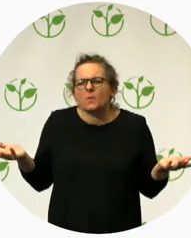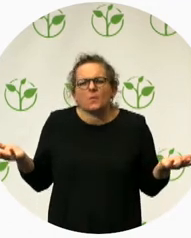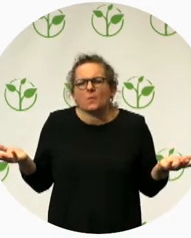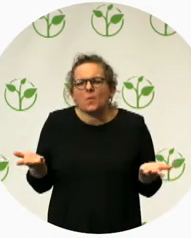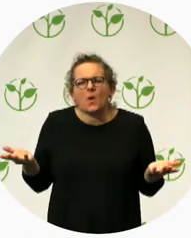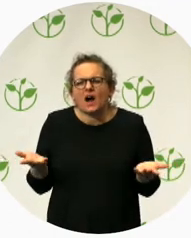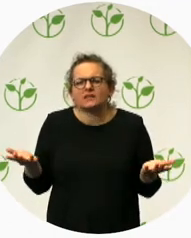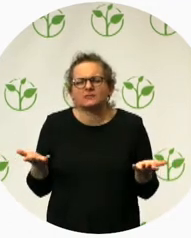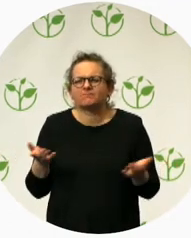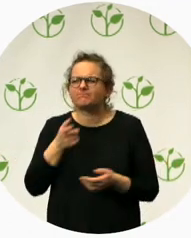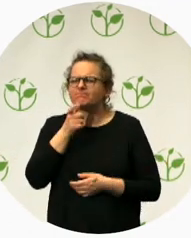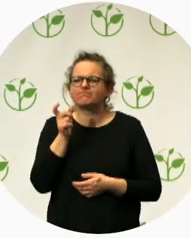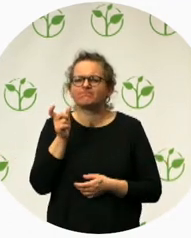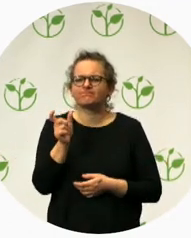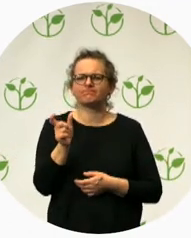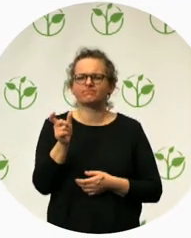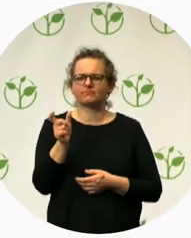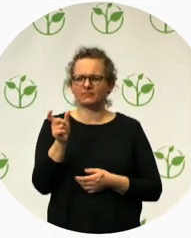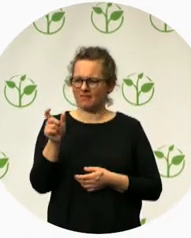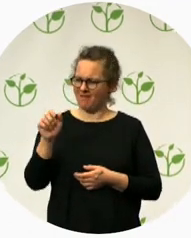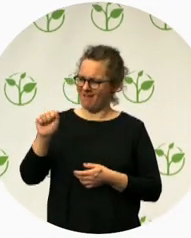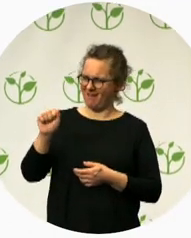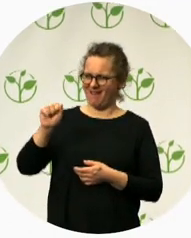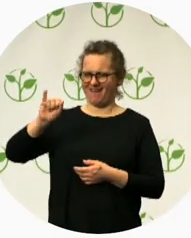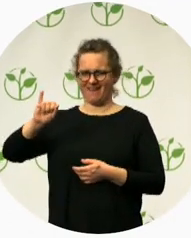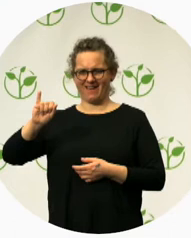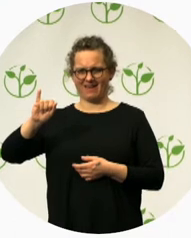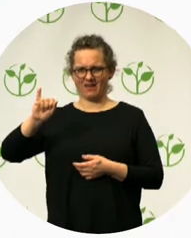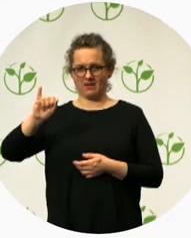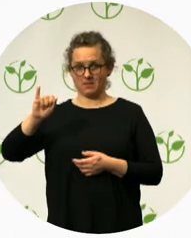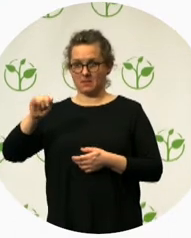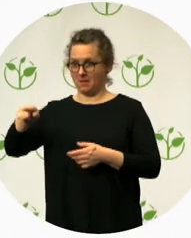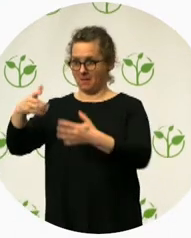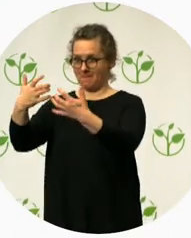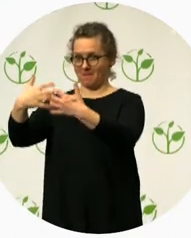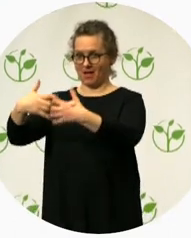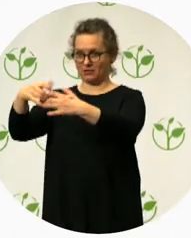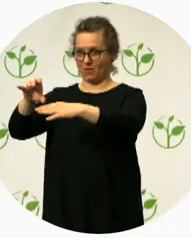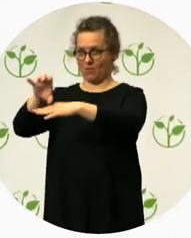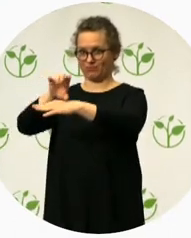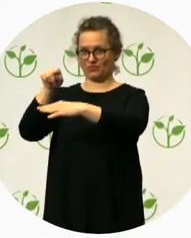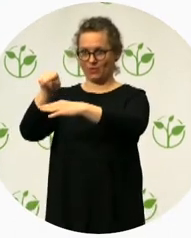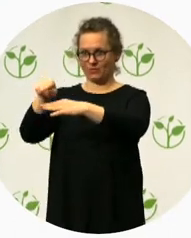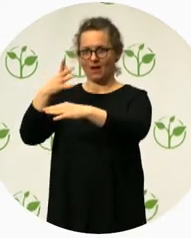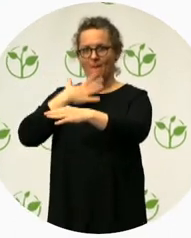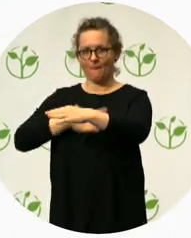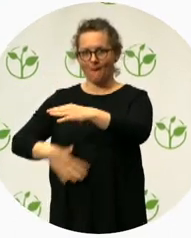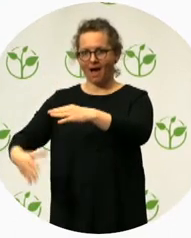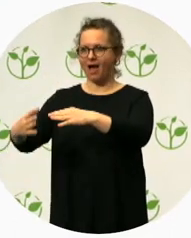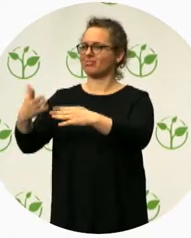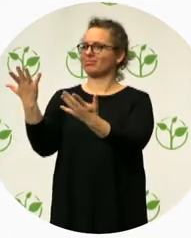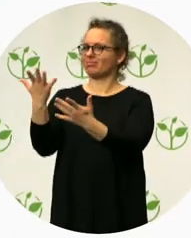Artificial intelligence and machine learning loves data. It loves lots and lots and lots of